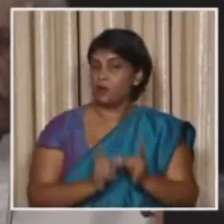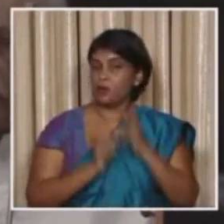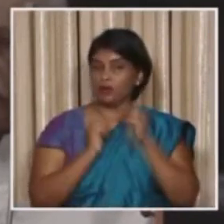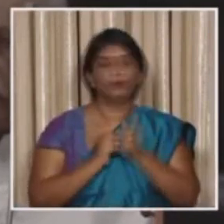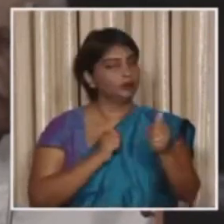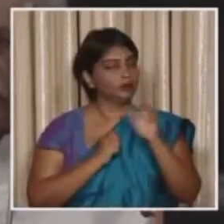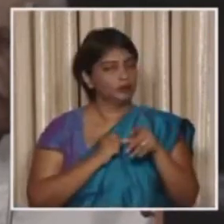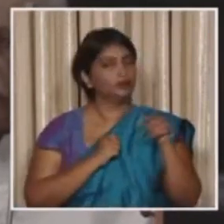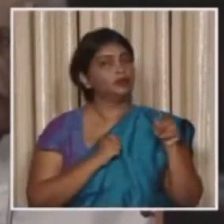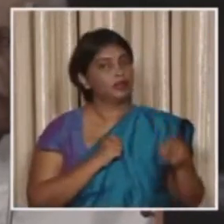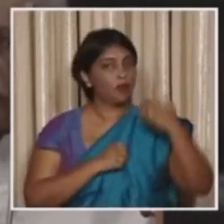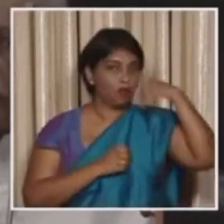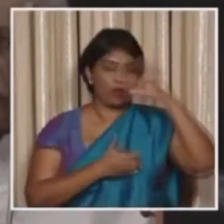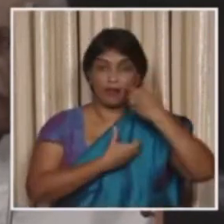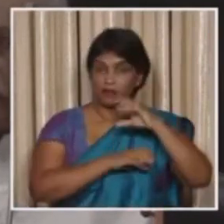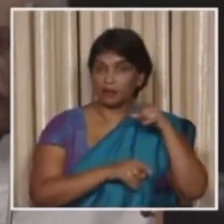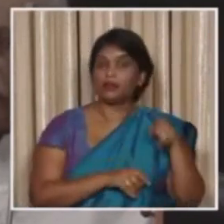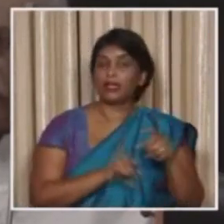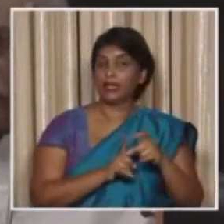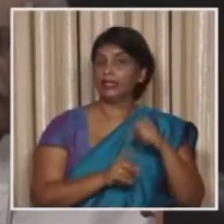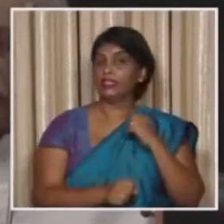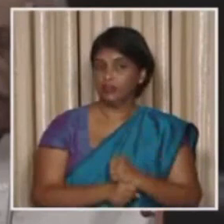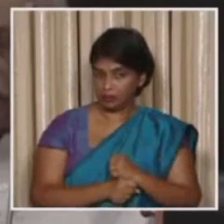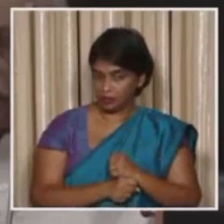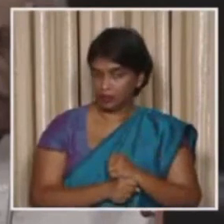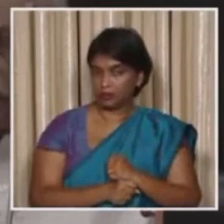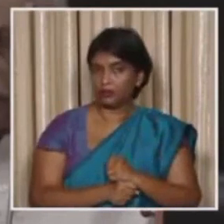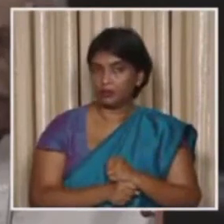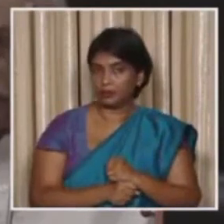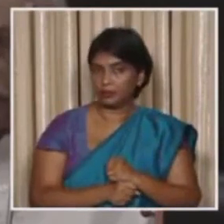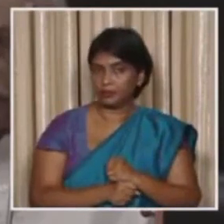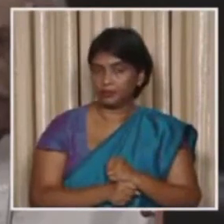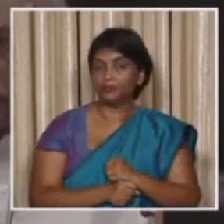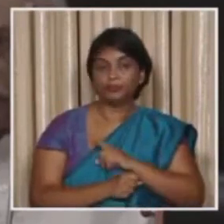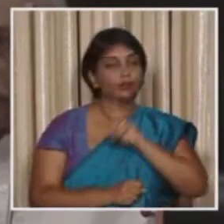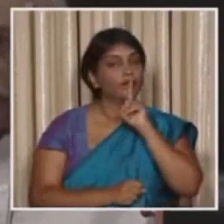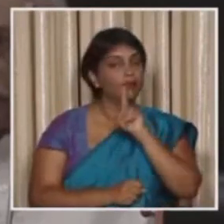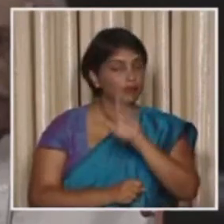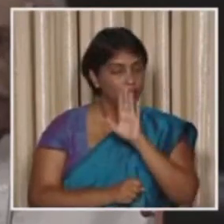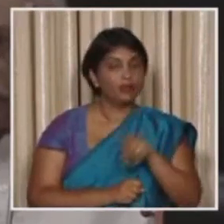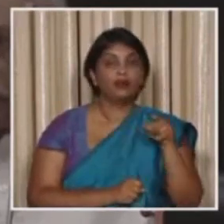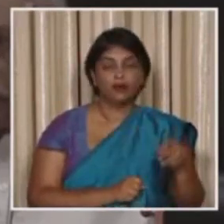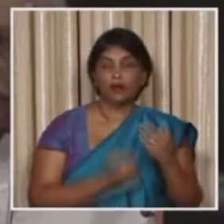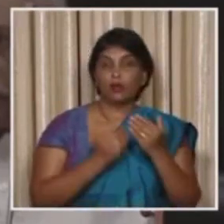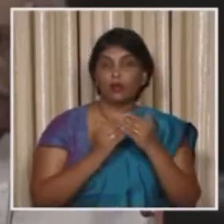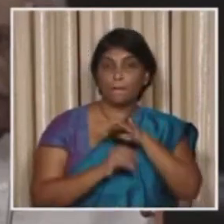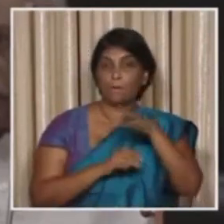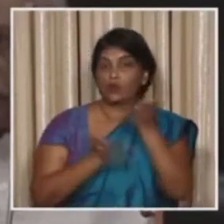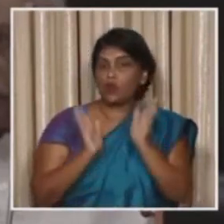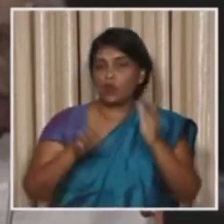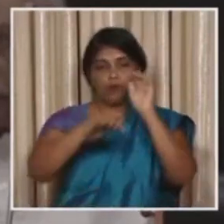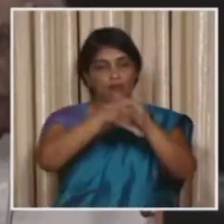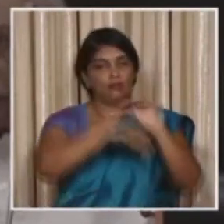been instructed to prioritize and plan excavation work, identification of sites, and the manner in which they should